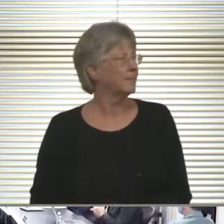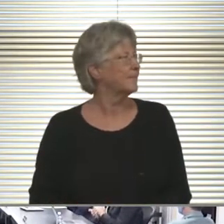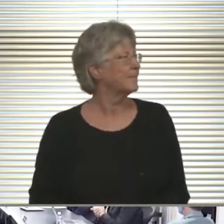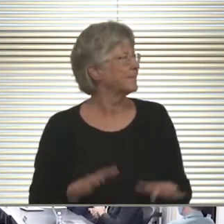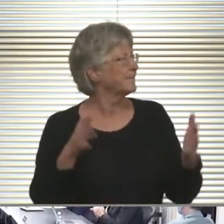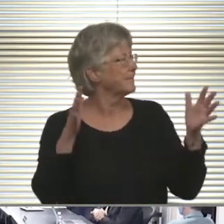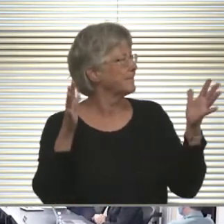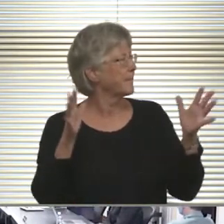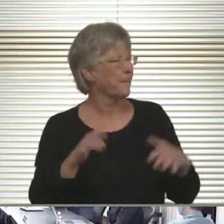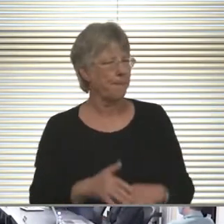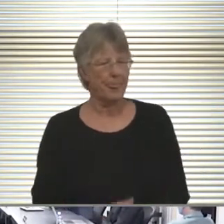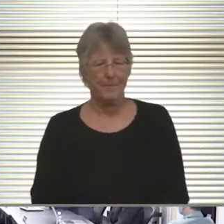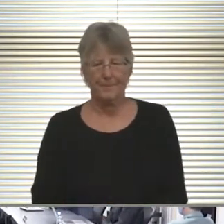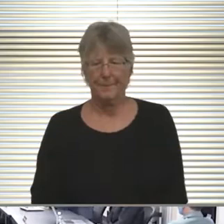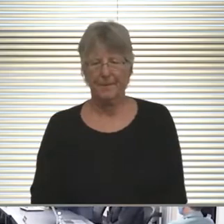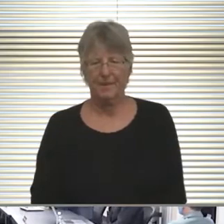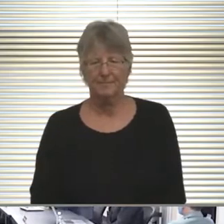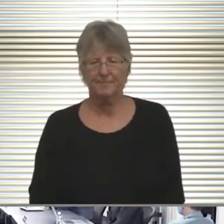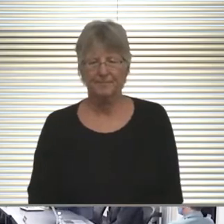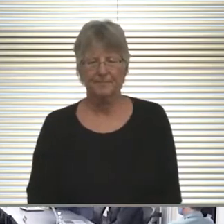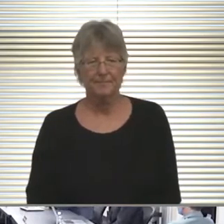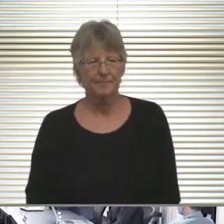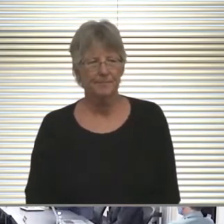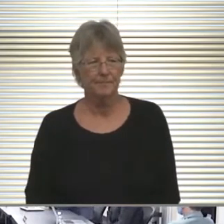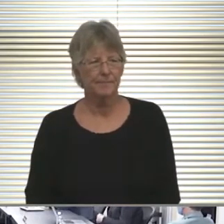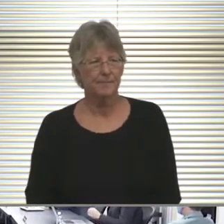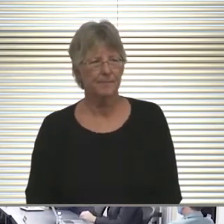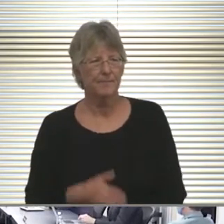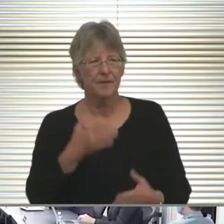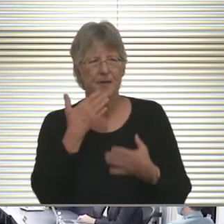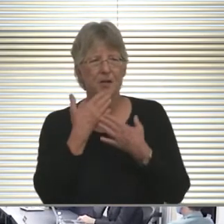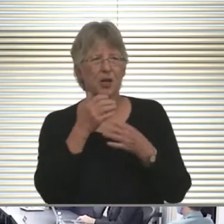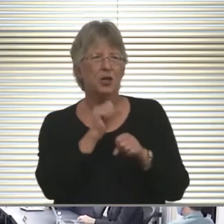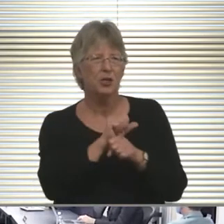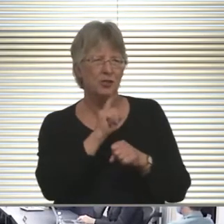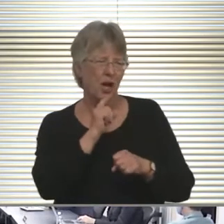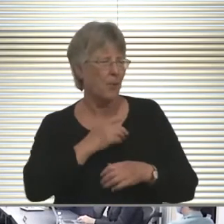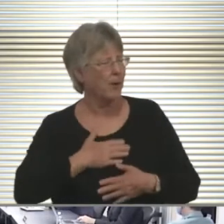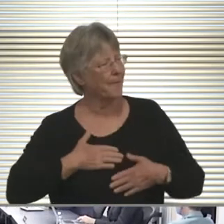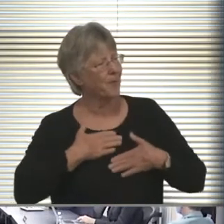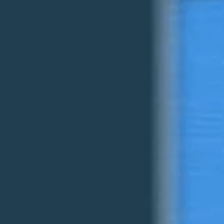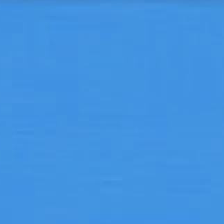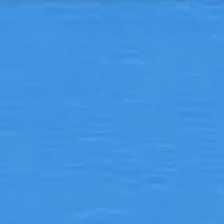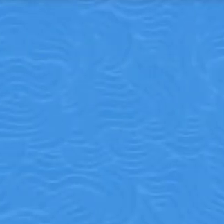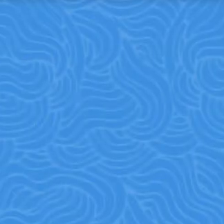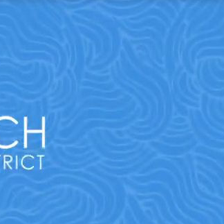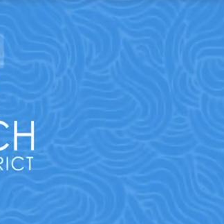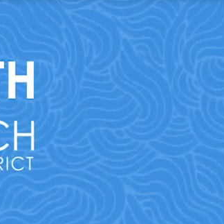Well done, and we do appreciate you being here.